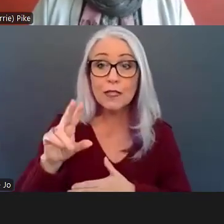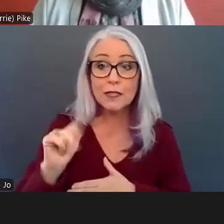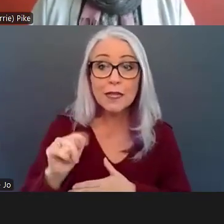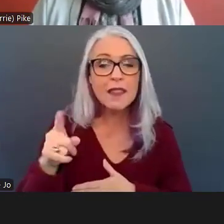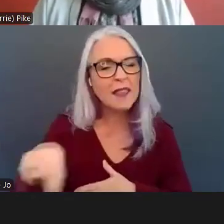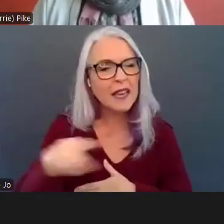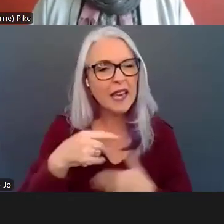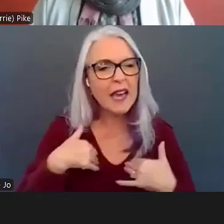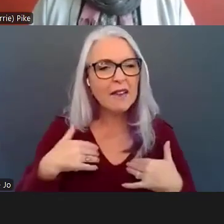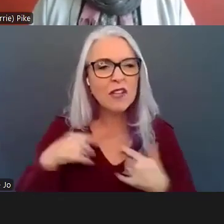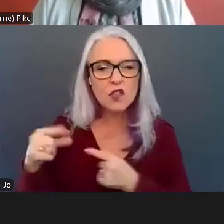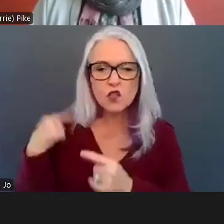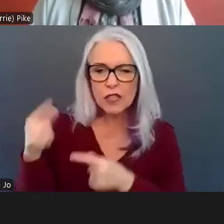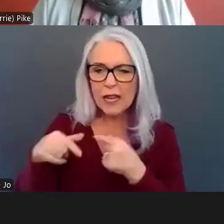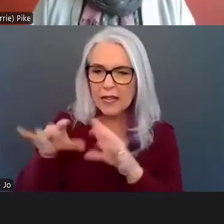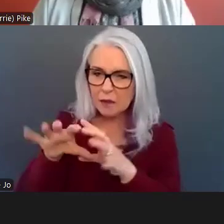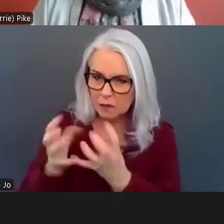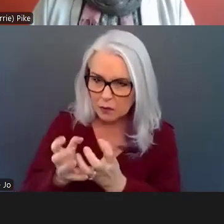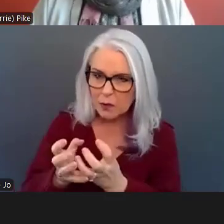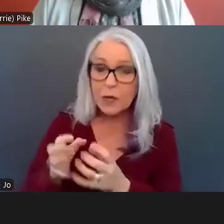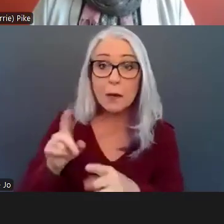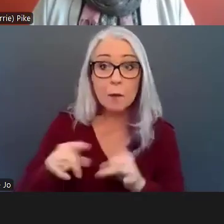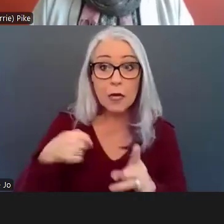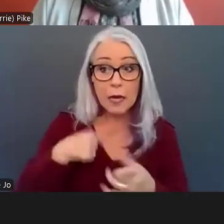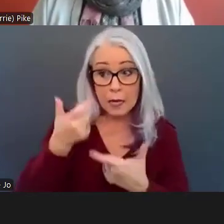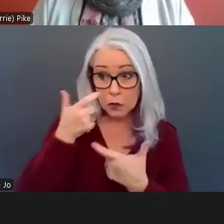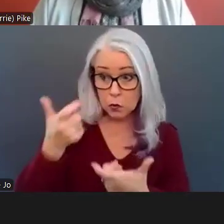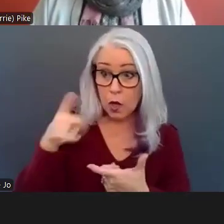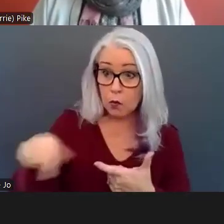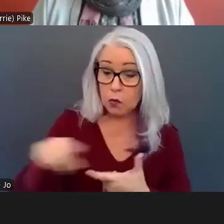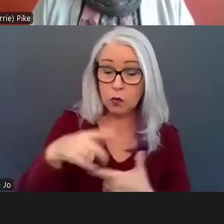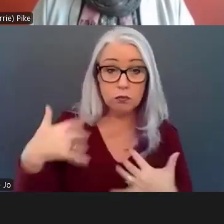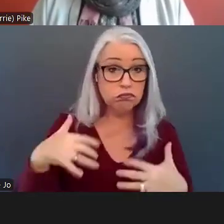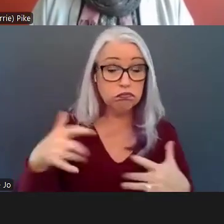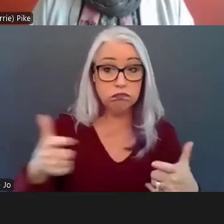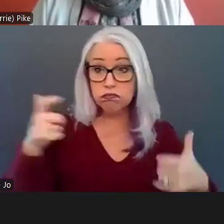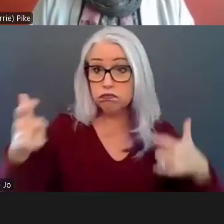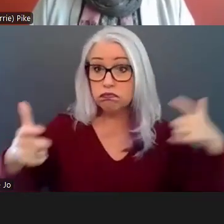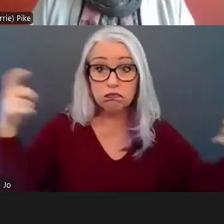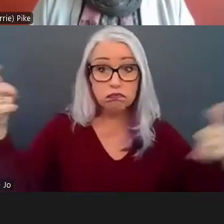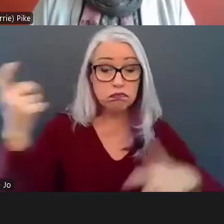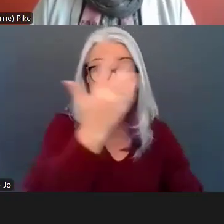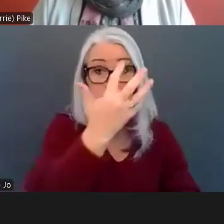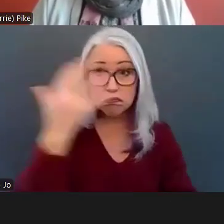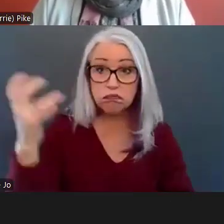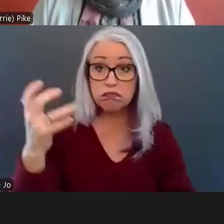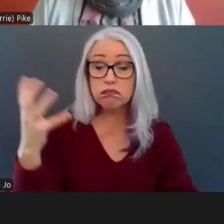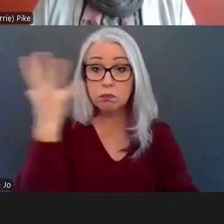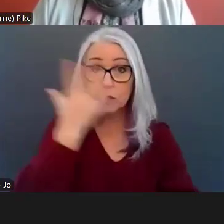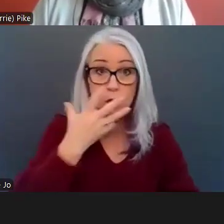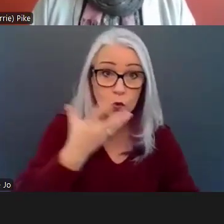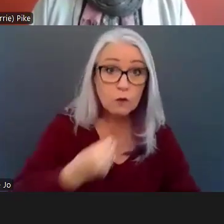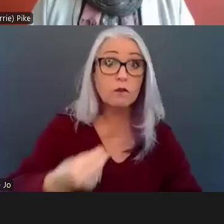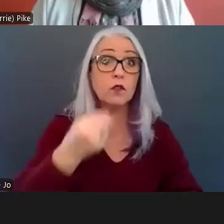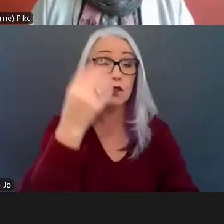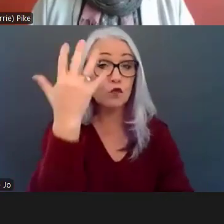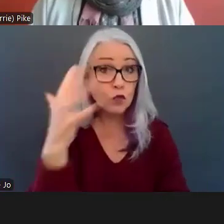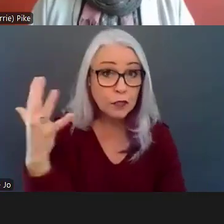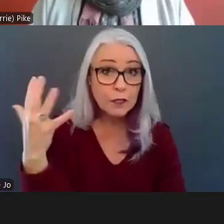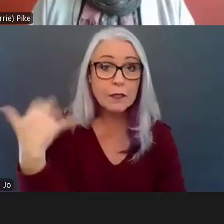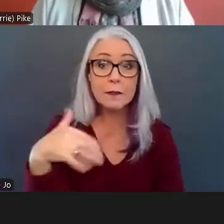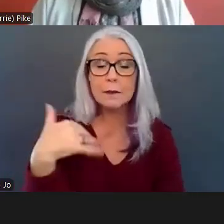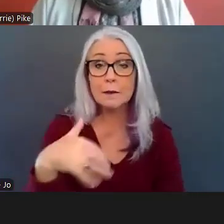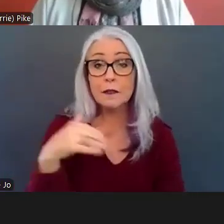pool, but I saw some of their chestnuts. They were huge, they were full of nuts, and they were gorgeous. So there may be